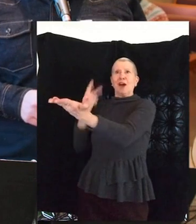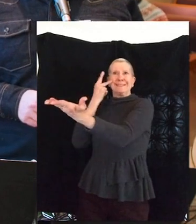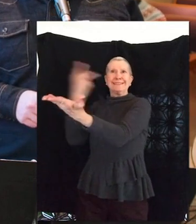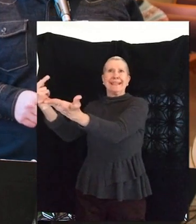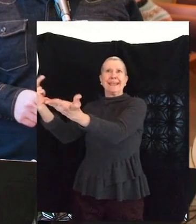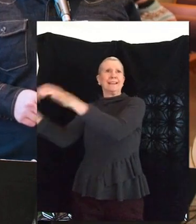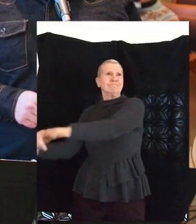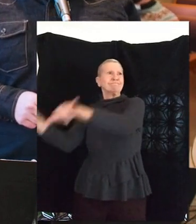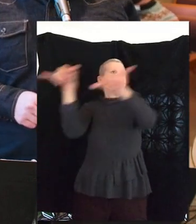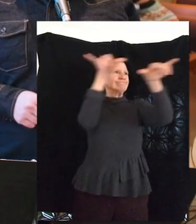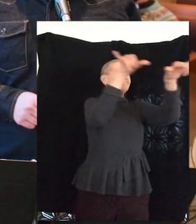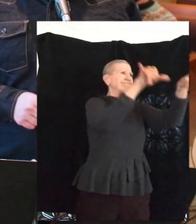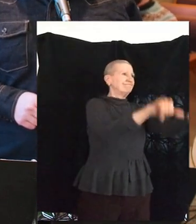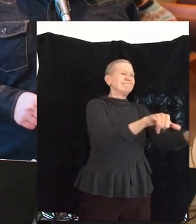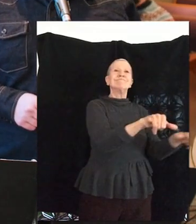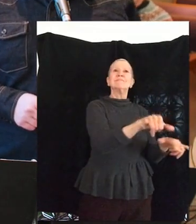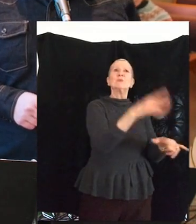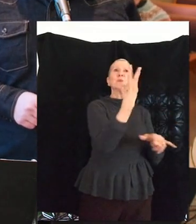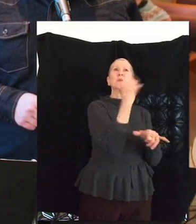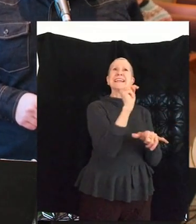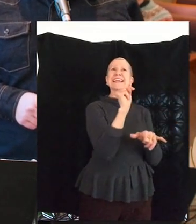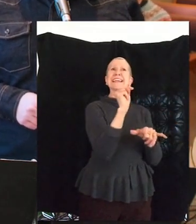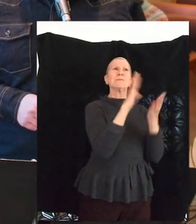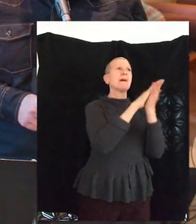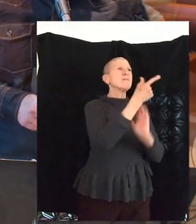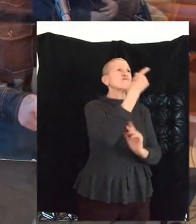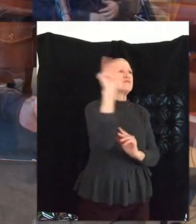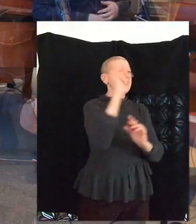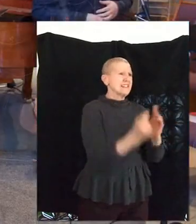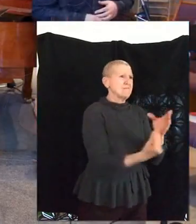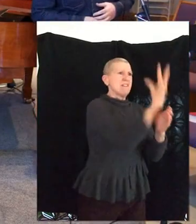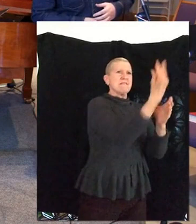come again, like wheat arising green.